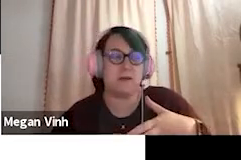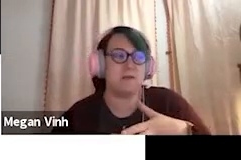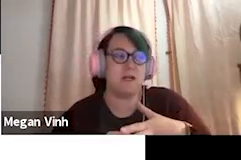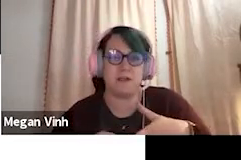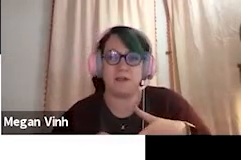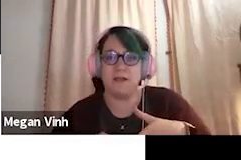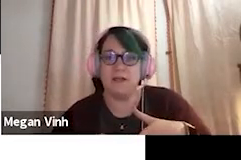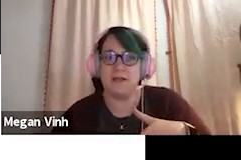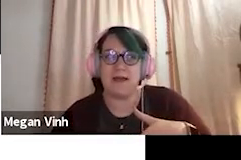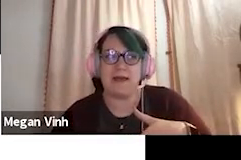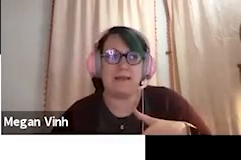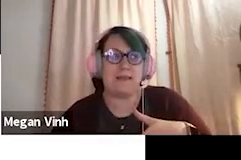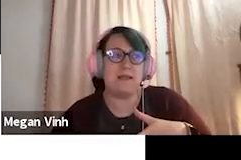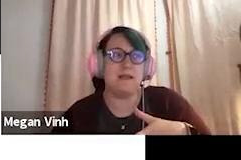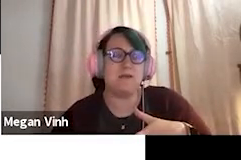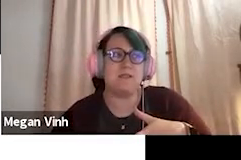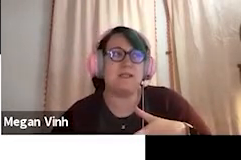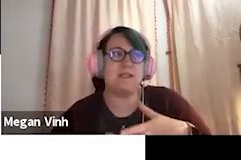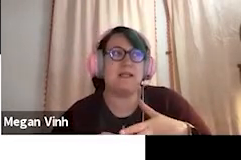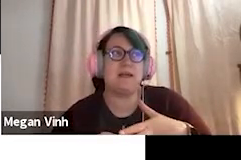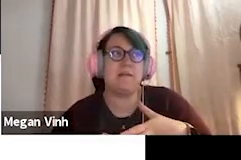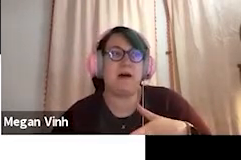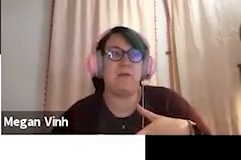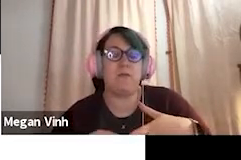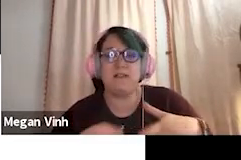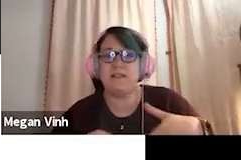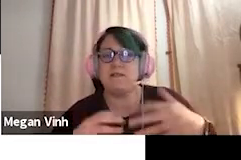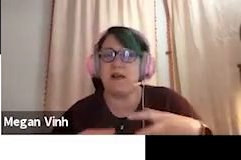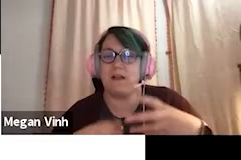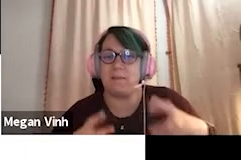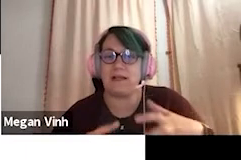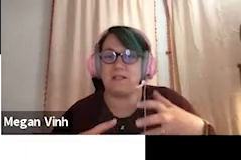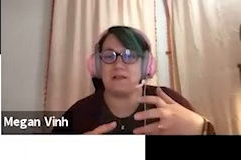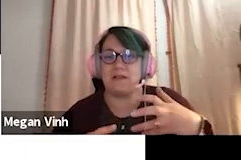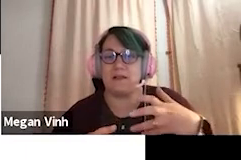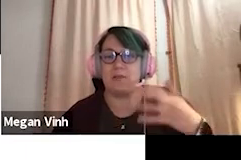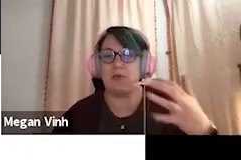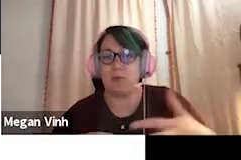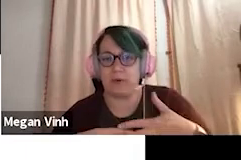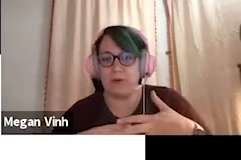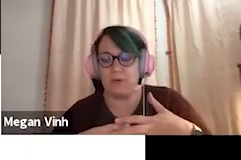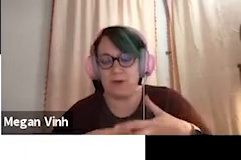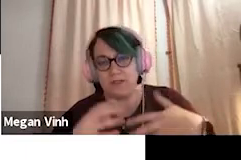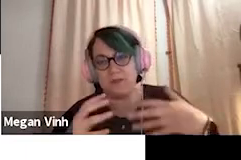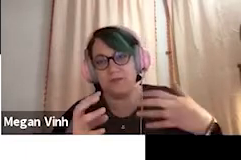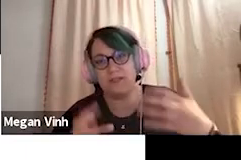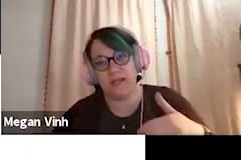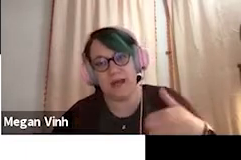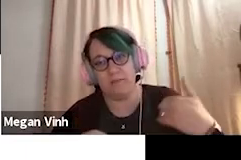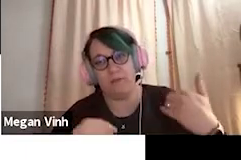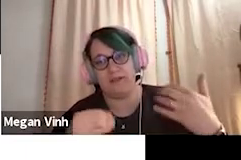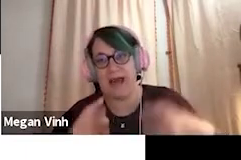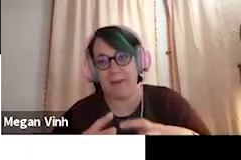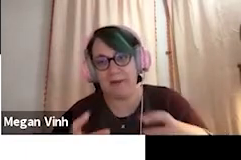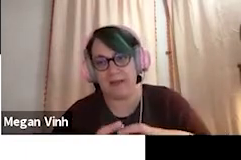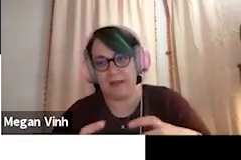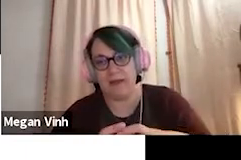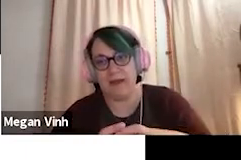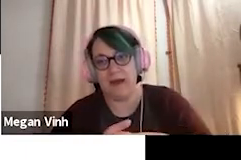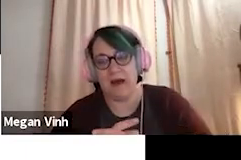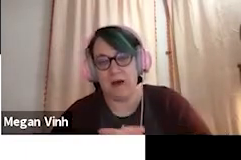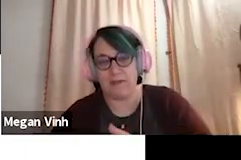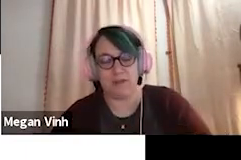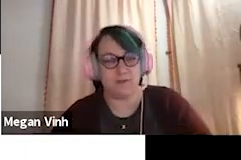was younger. And I think it was thinking about what's developmentally appropriate. What is sort of STEM, what's